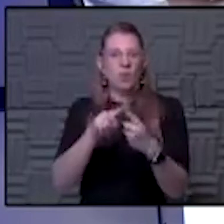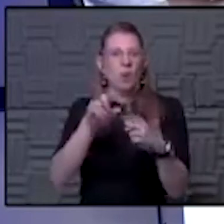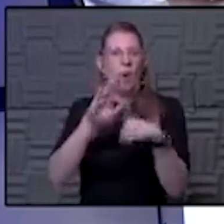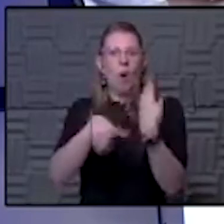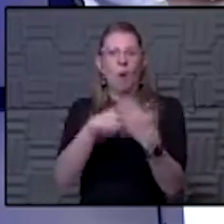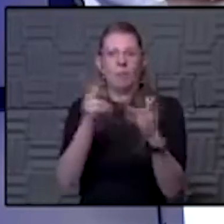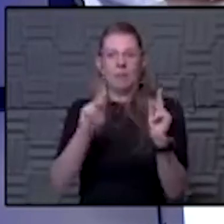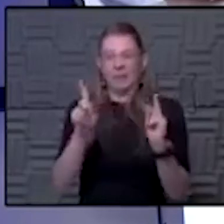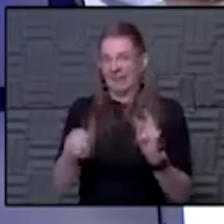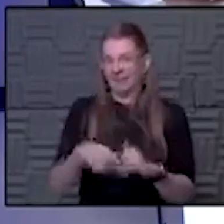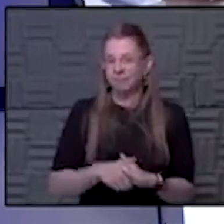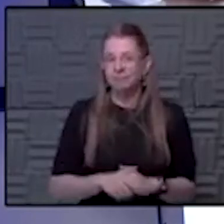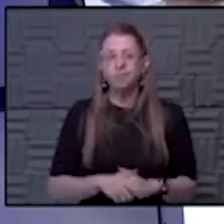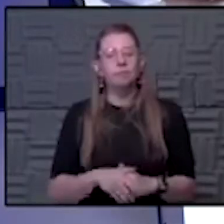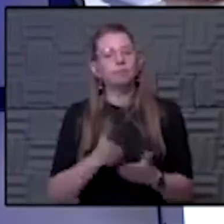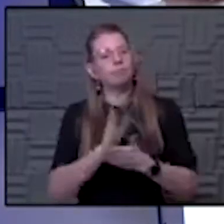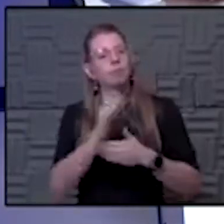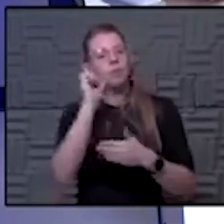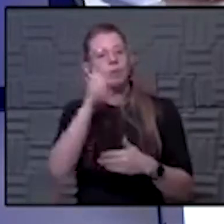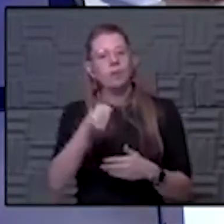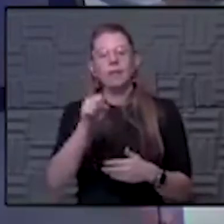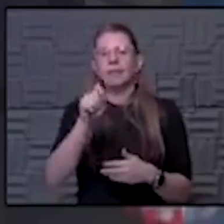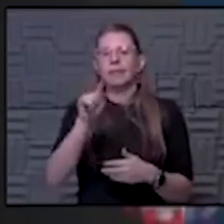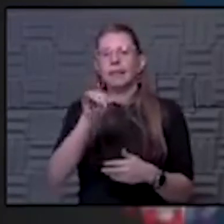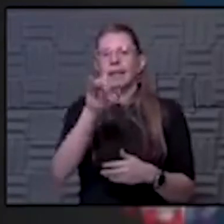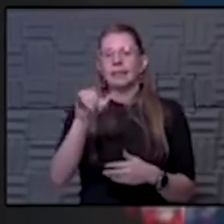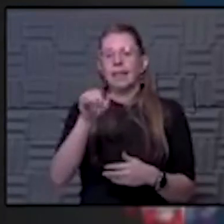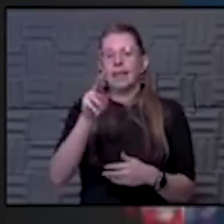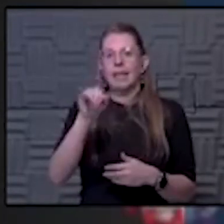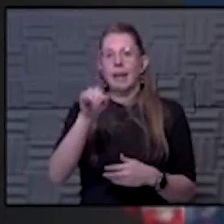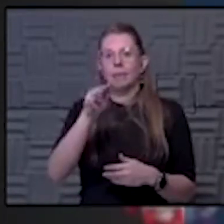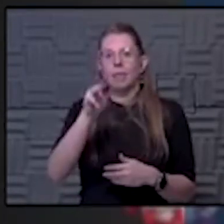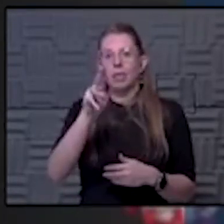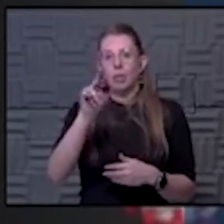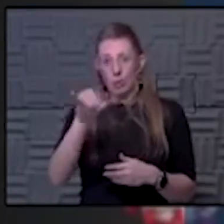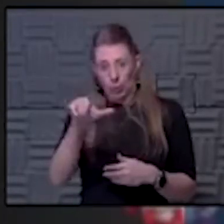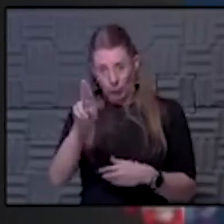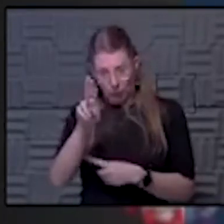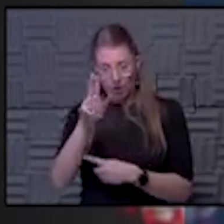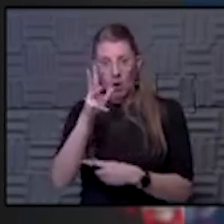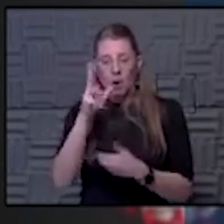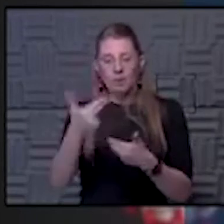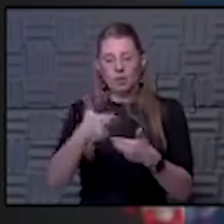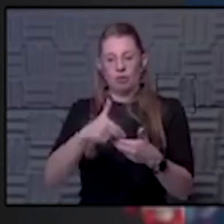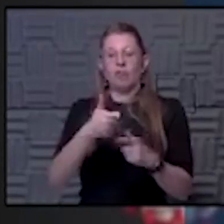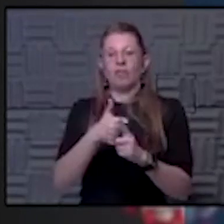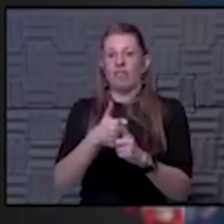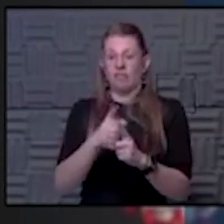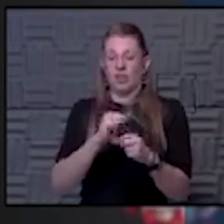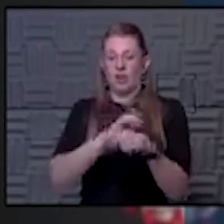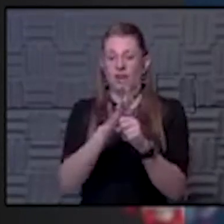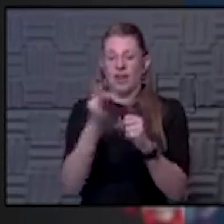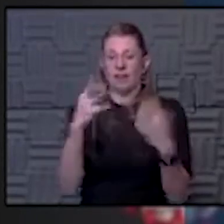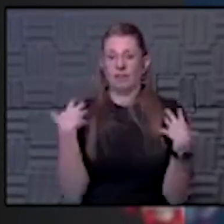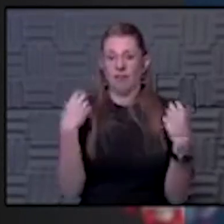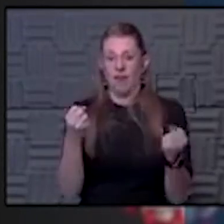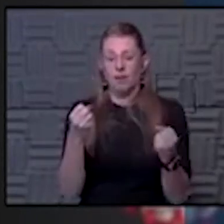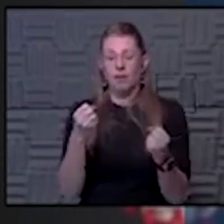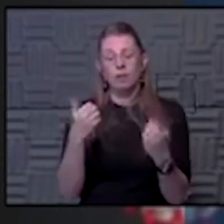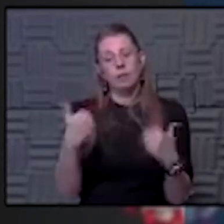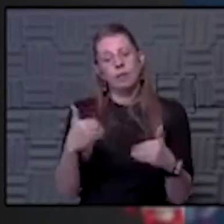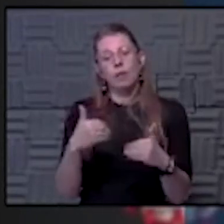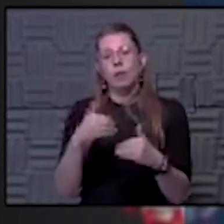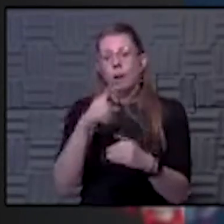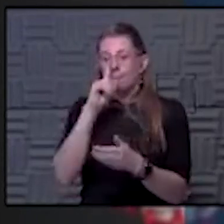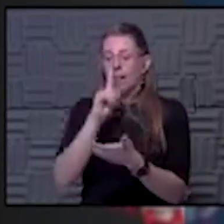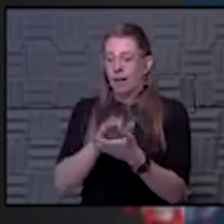All right. Tomorrow, Stacy Kimyu, who is a COVID-19 survivor, will be joining us, talking us about believing in the power